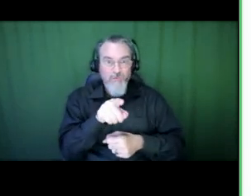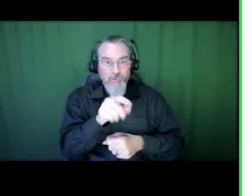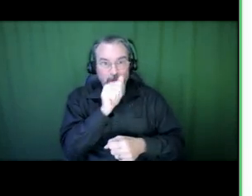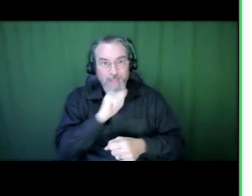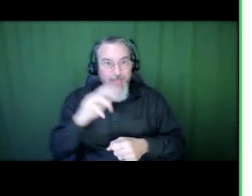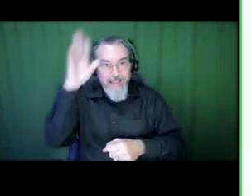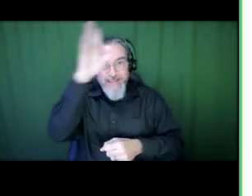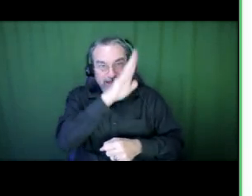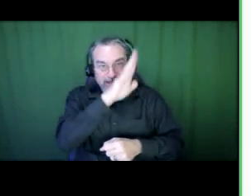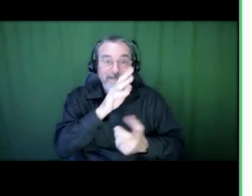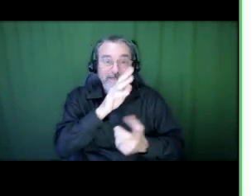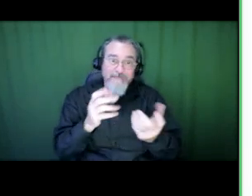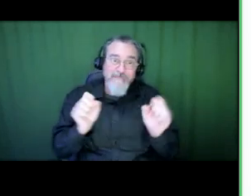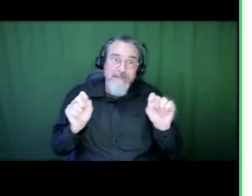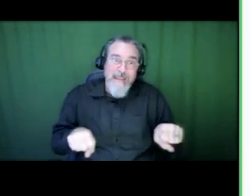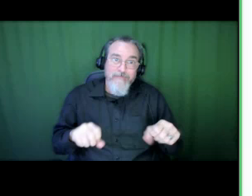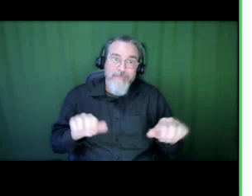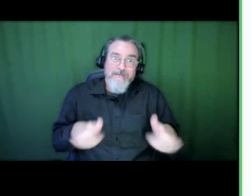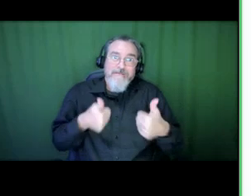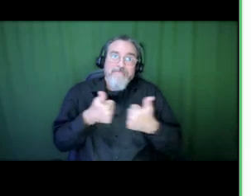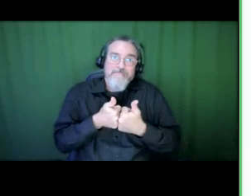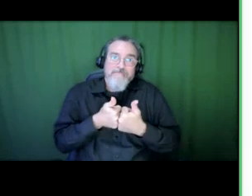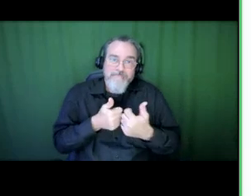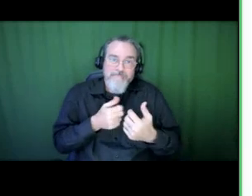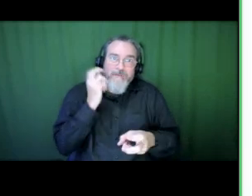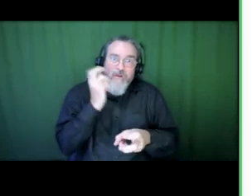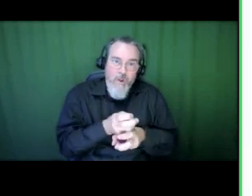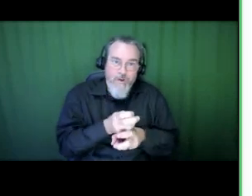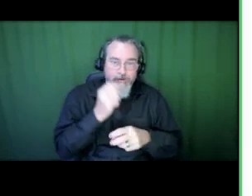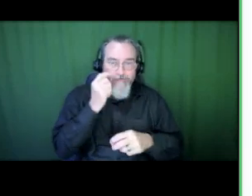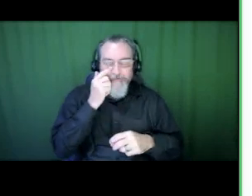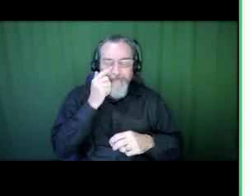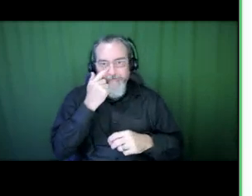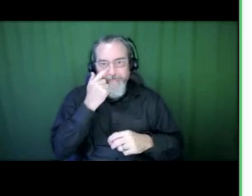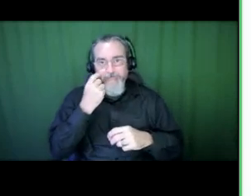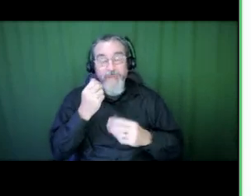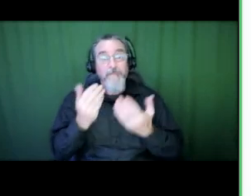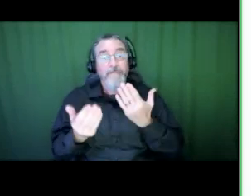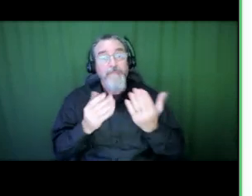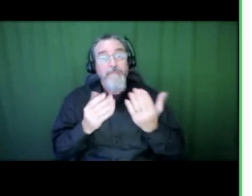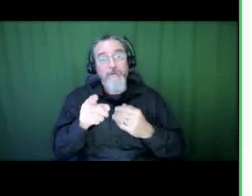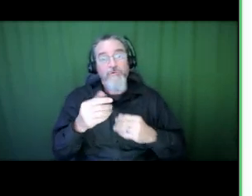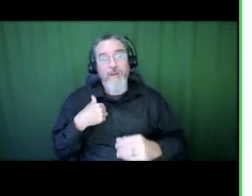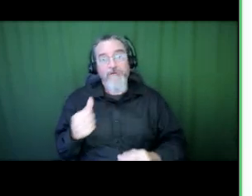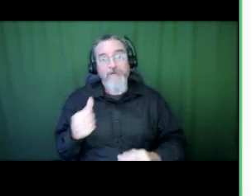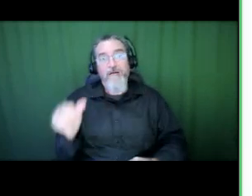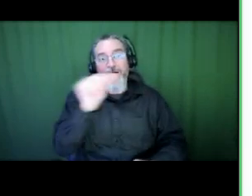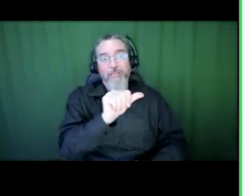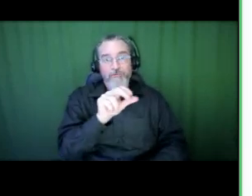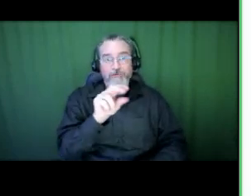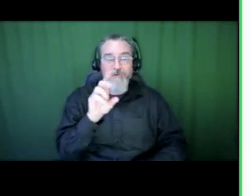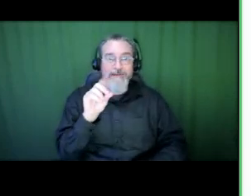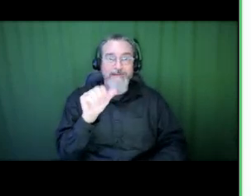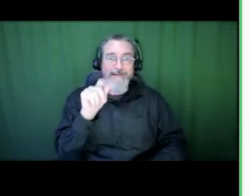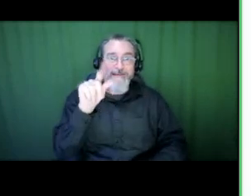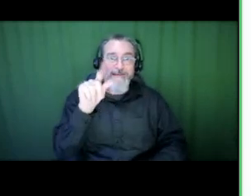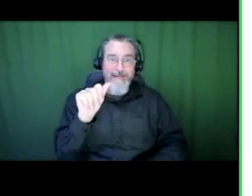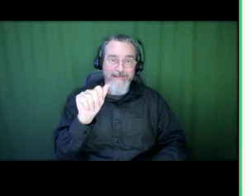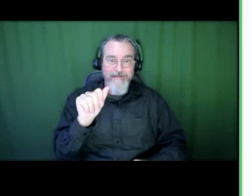can be difficult to find from NOAA, but maybe you have other sources of data and it's not a problem. But anyway, you might rank